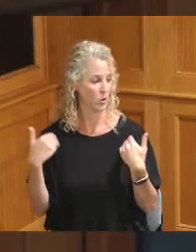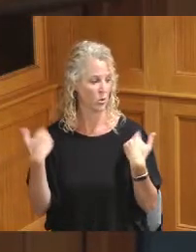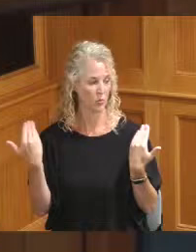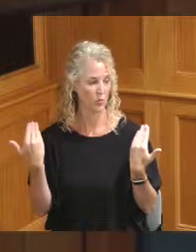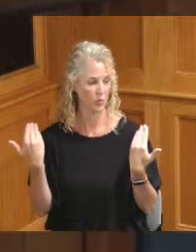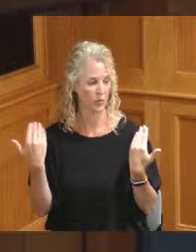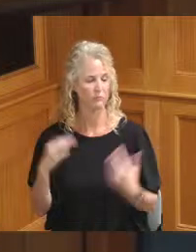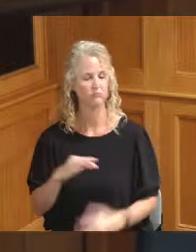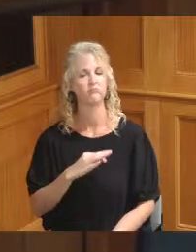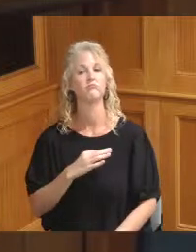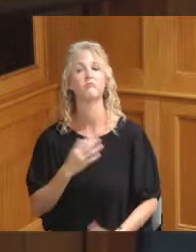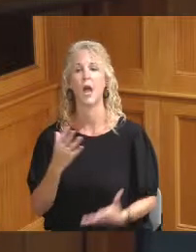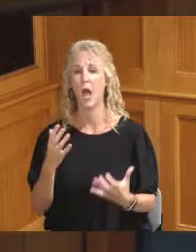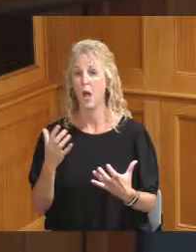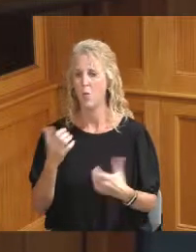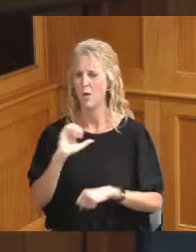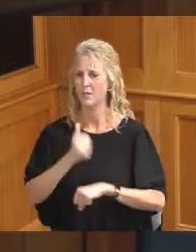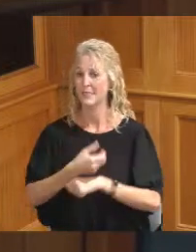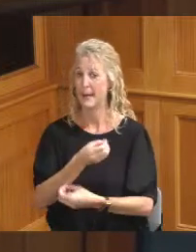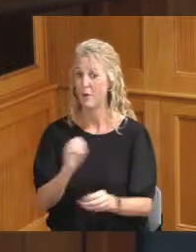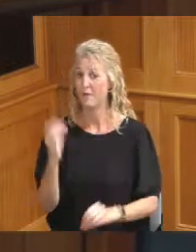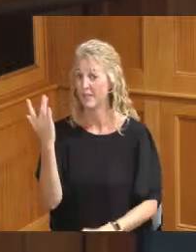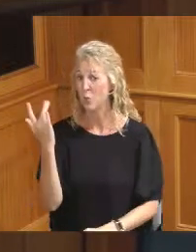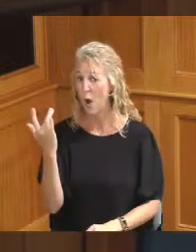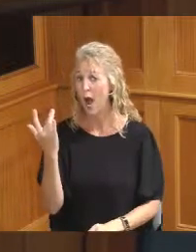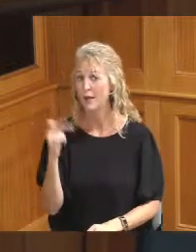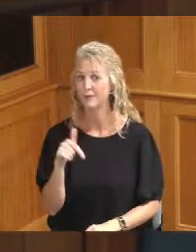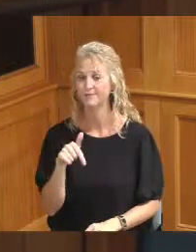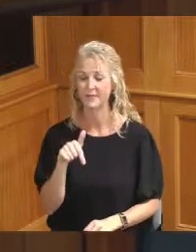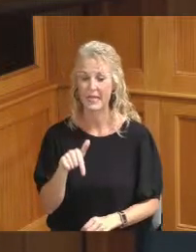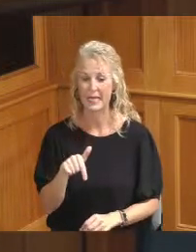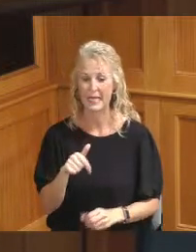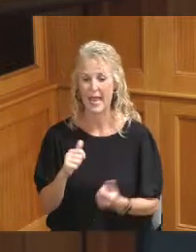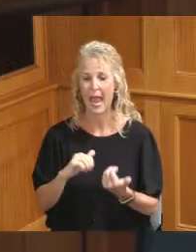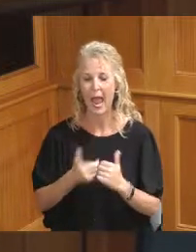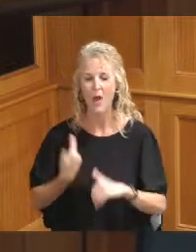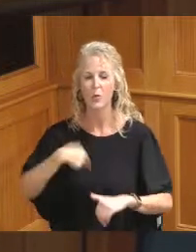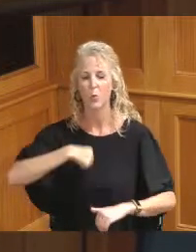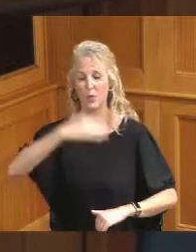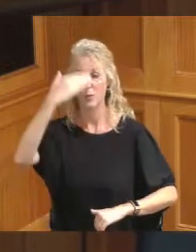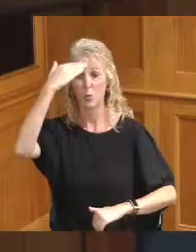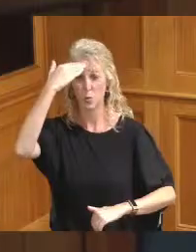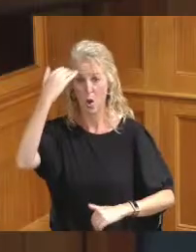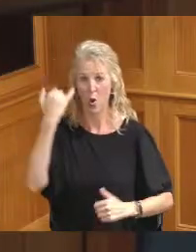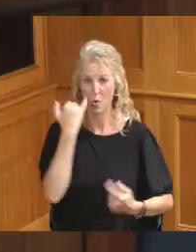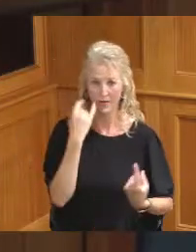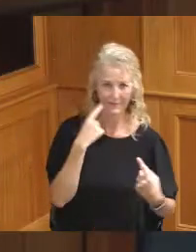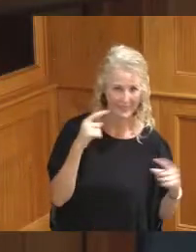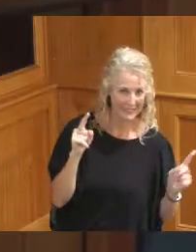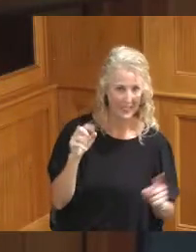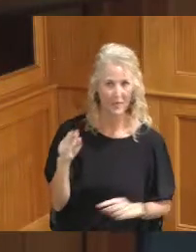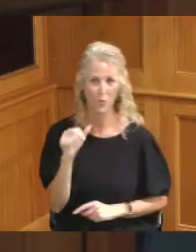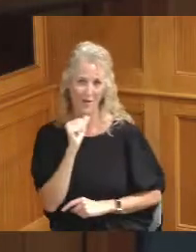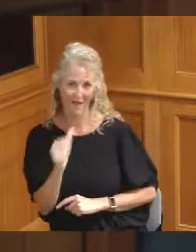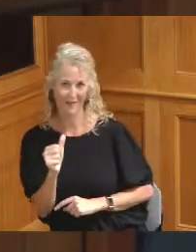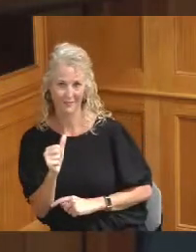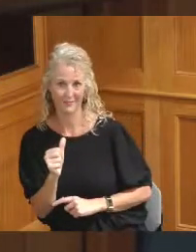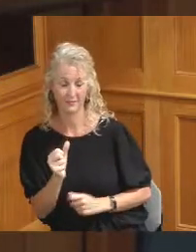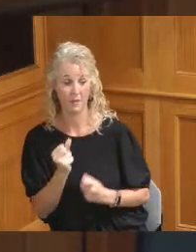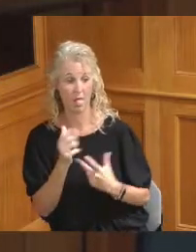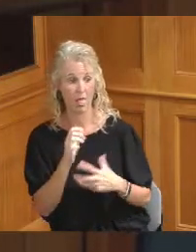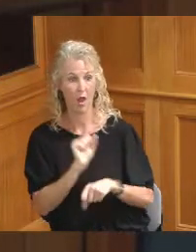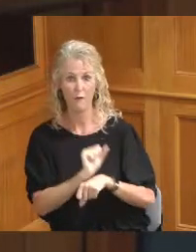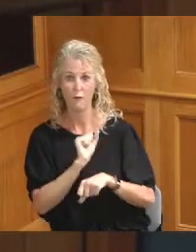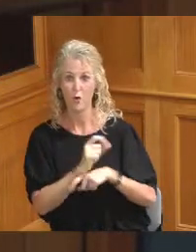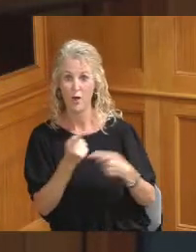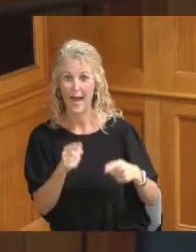do we measure all of these things? We've got youth in a lot of different components, and there's a lot of good work being done, but